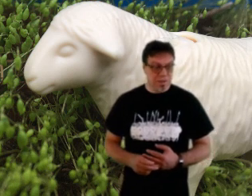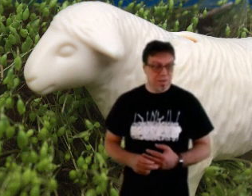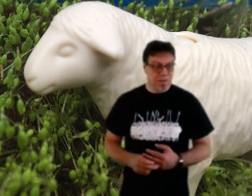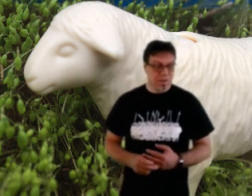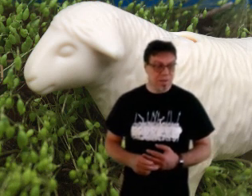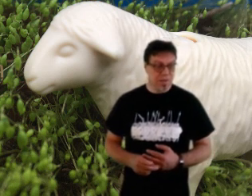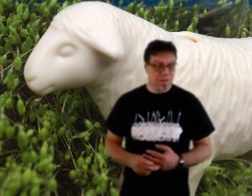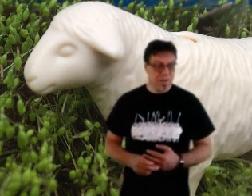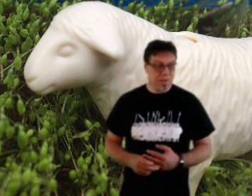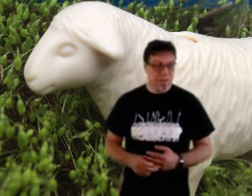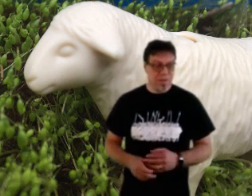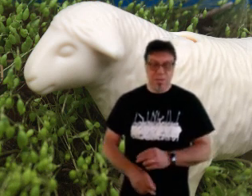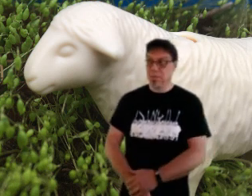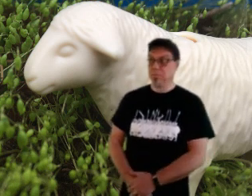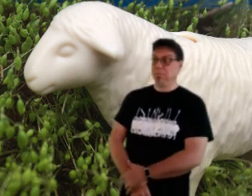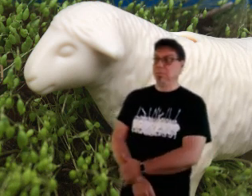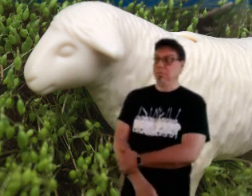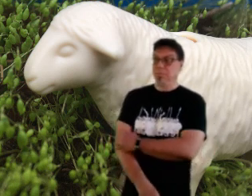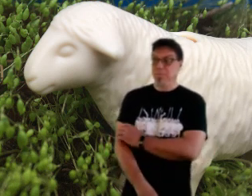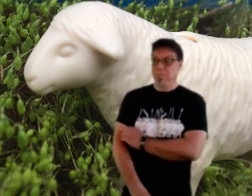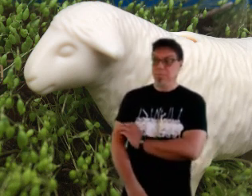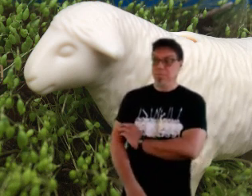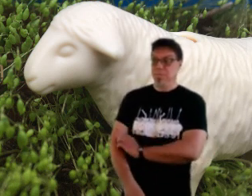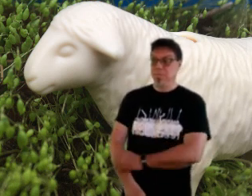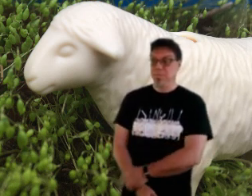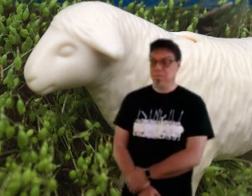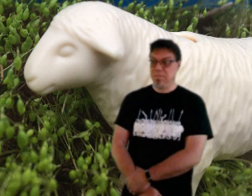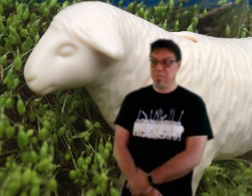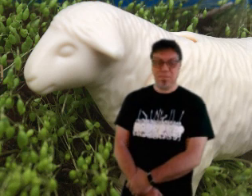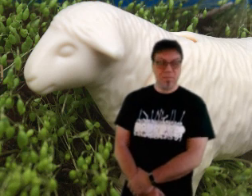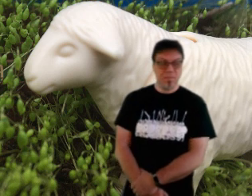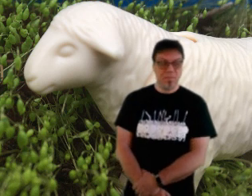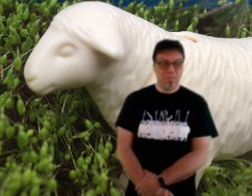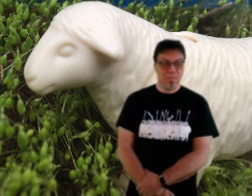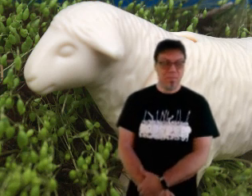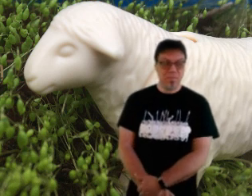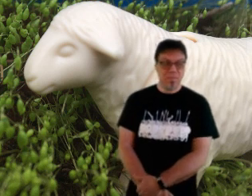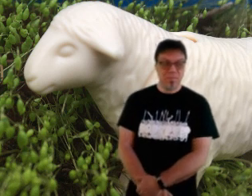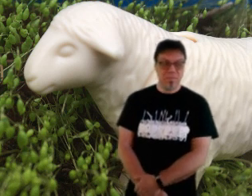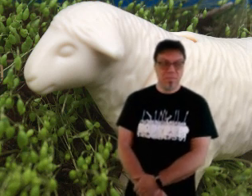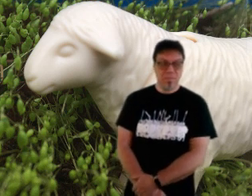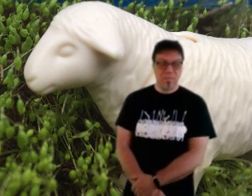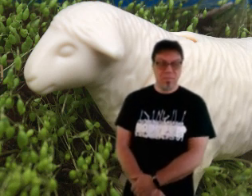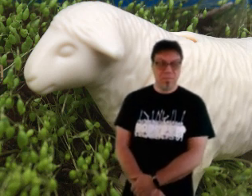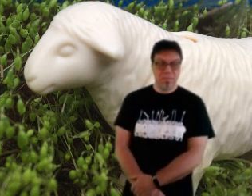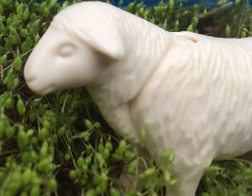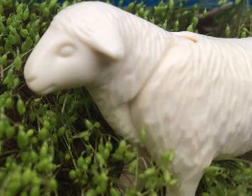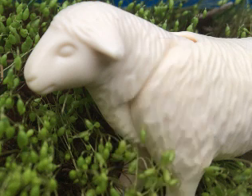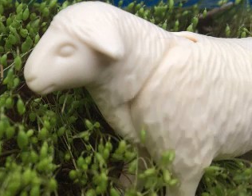Since I am an important vocation in the church, I should wear this decorative stole all the